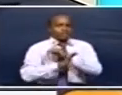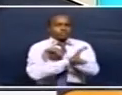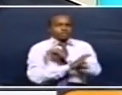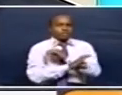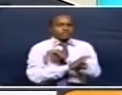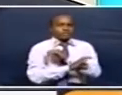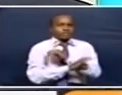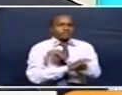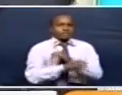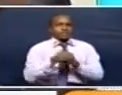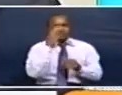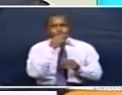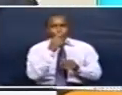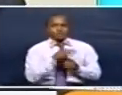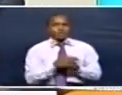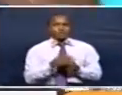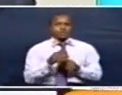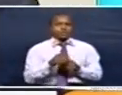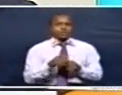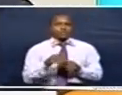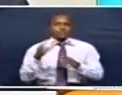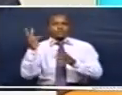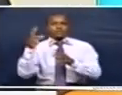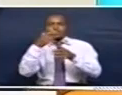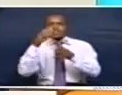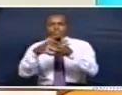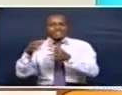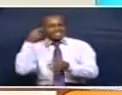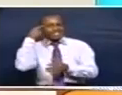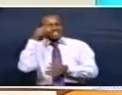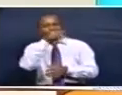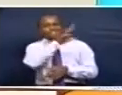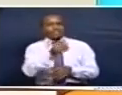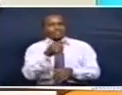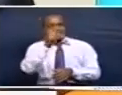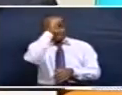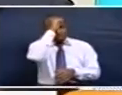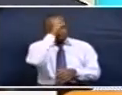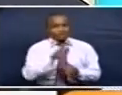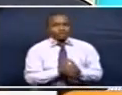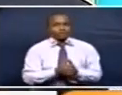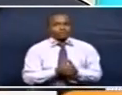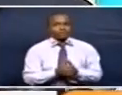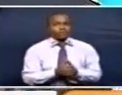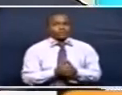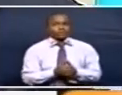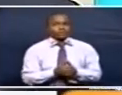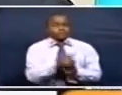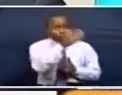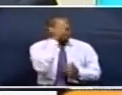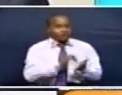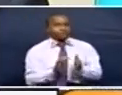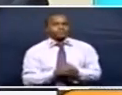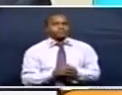at in the West. We lived in the West. They think we are stupid. Yeah. They think that we are idiots of the highest order. You know that.